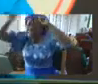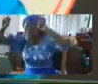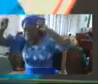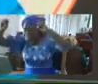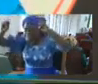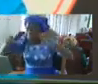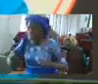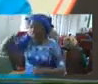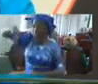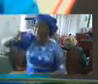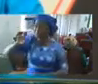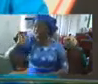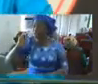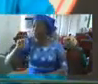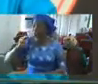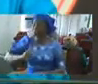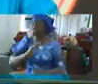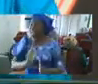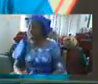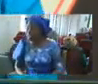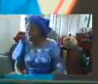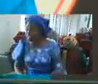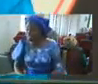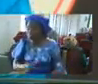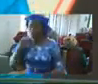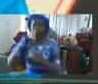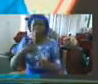prime ministers. I mean, can you